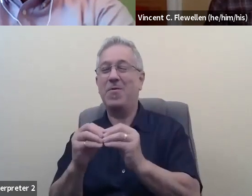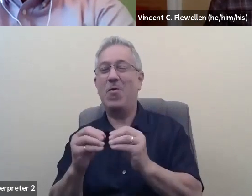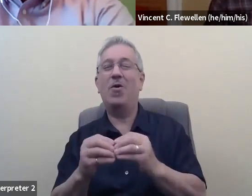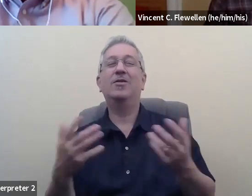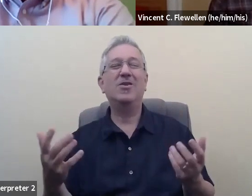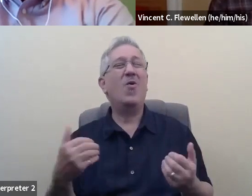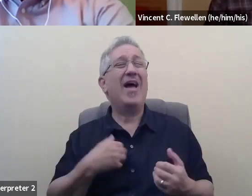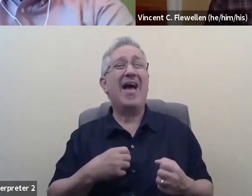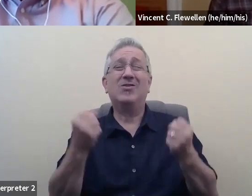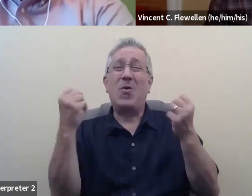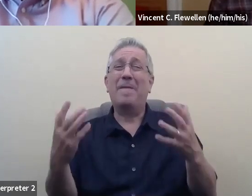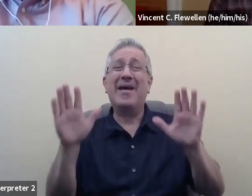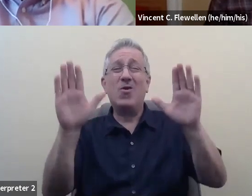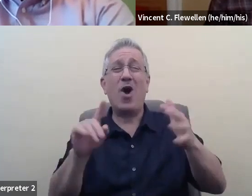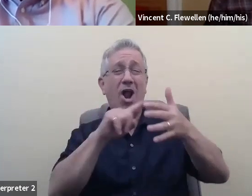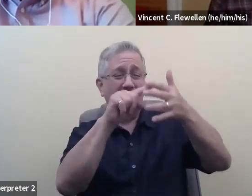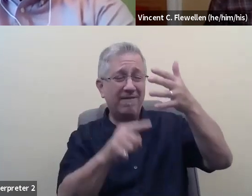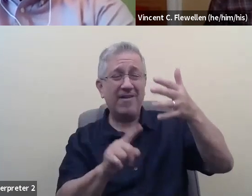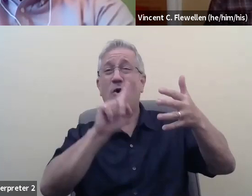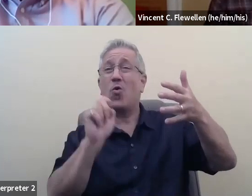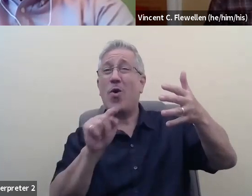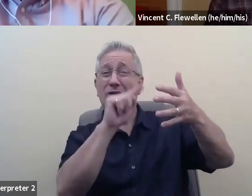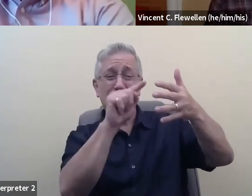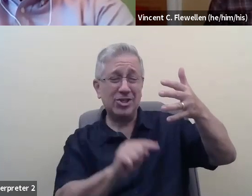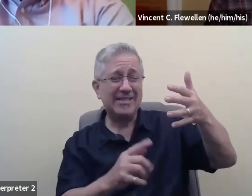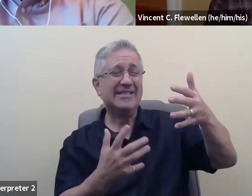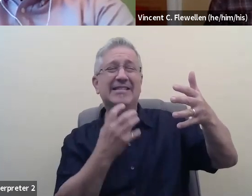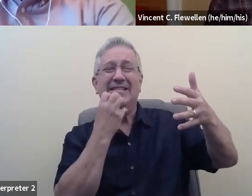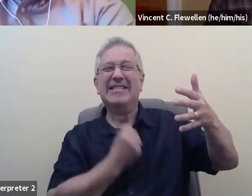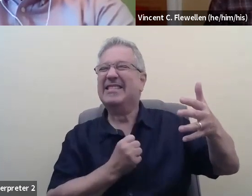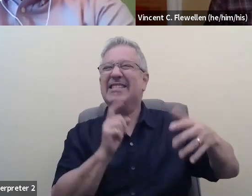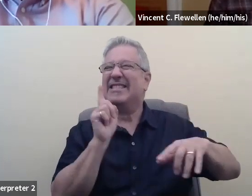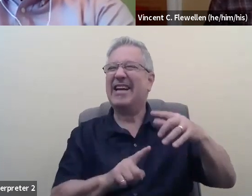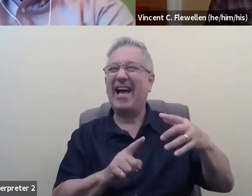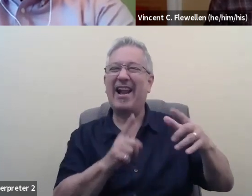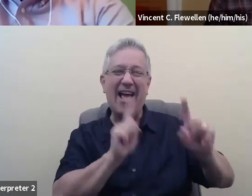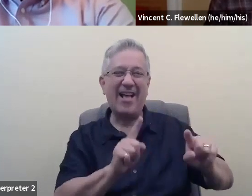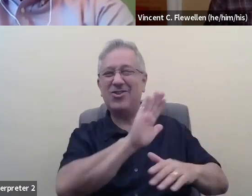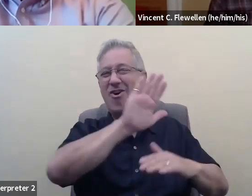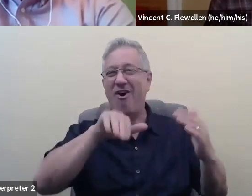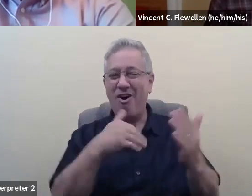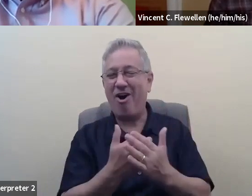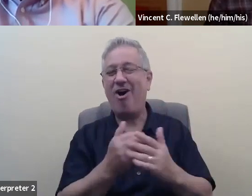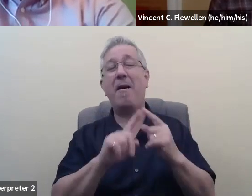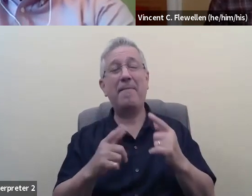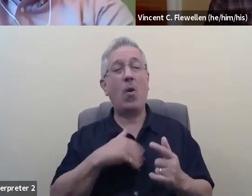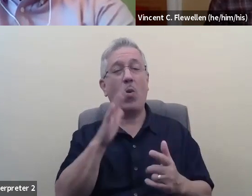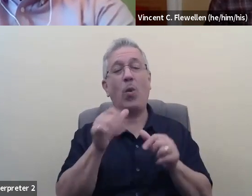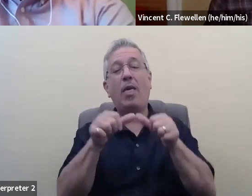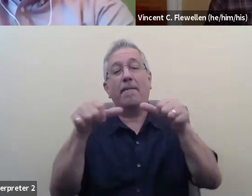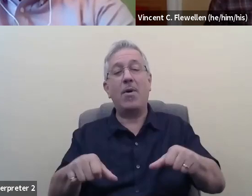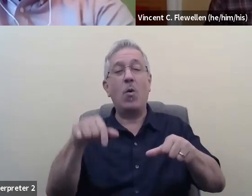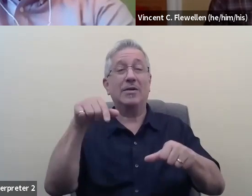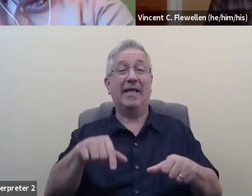questions. We had so many wonderful questions come up. We are going to record this on YouTube and post it there. And if you have any follow-up questions, feel